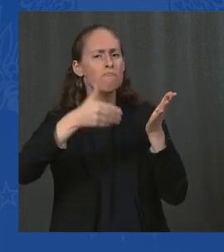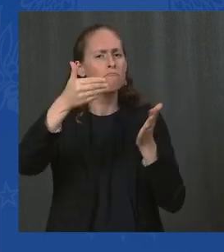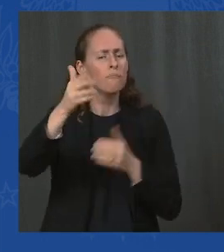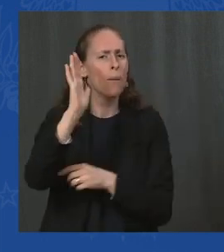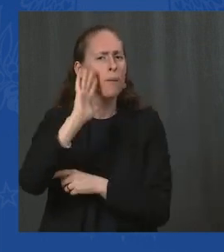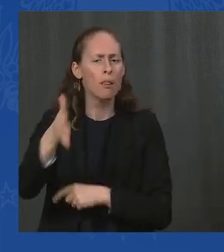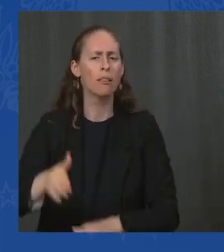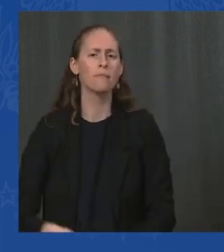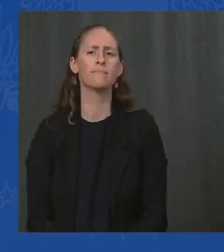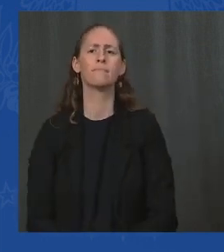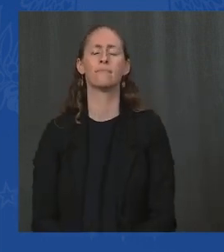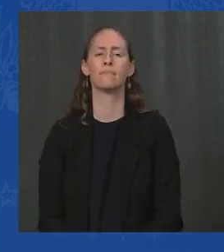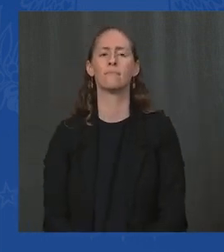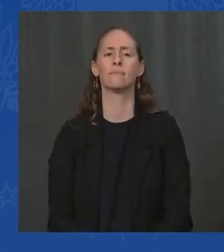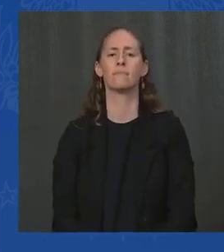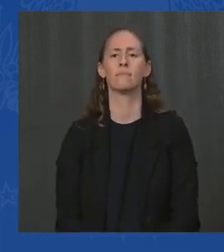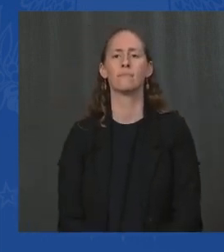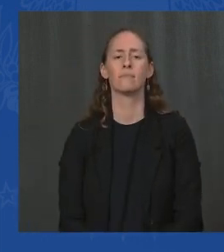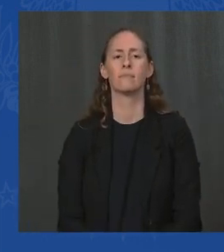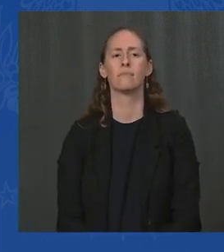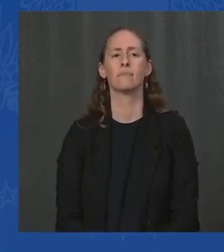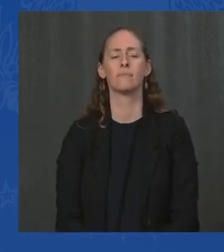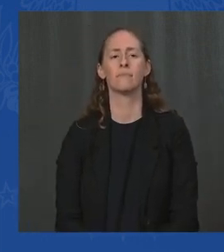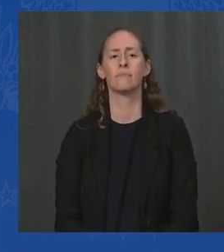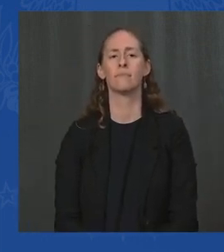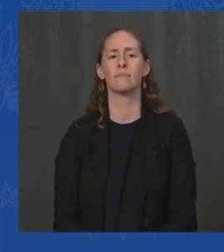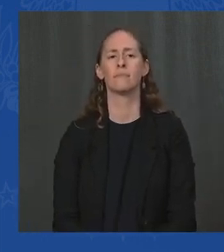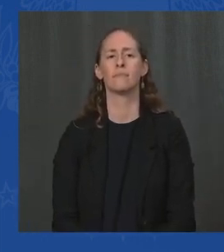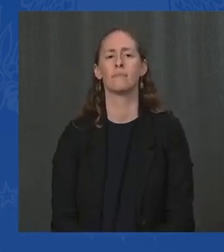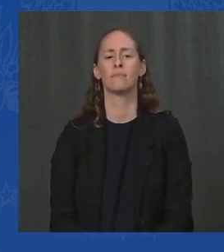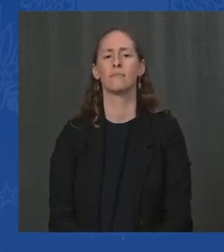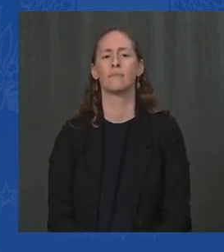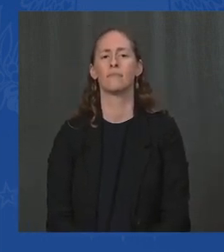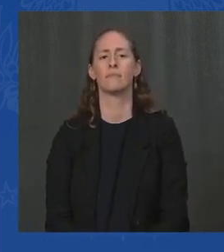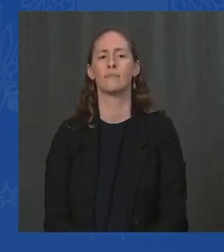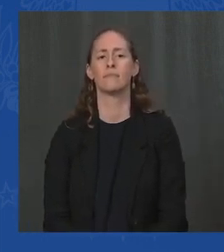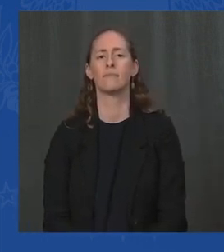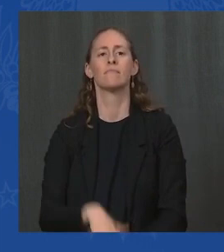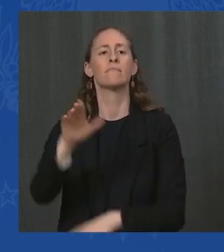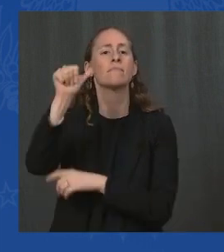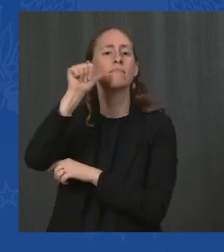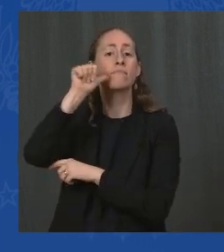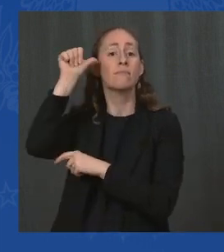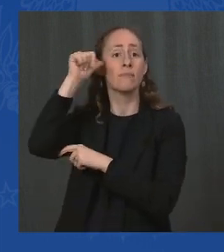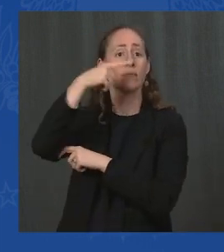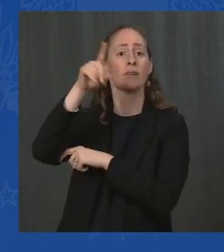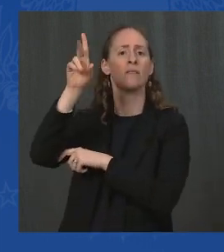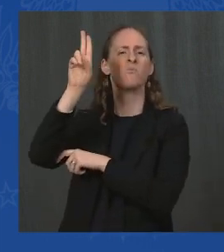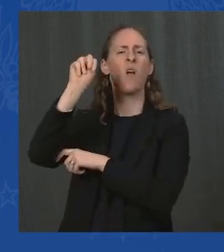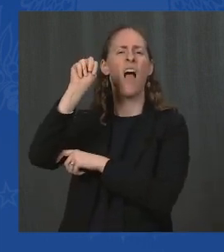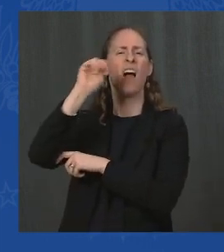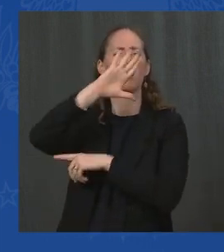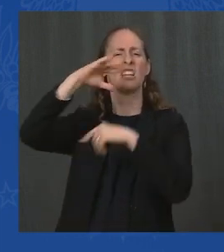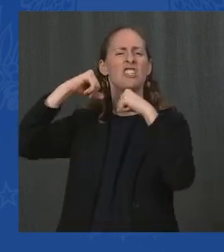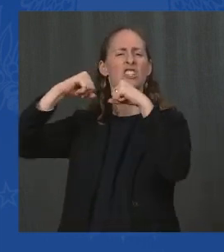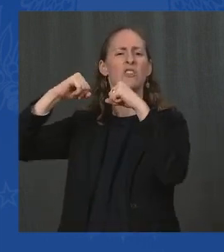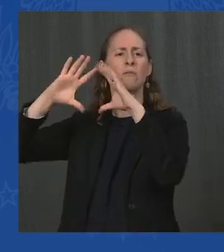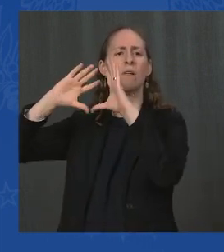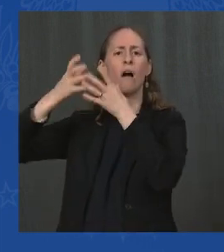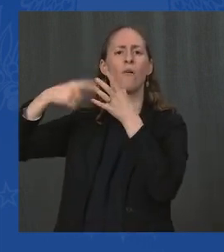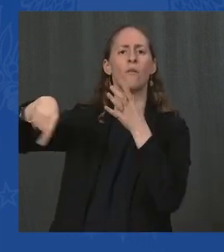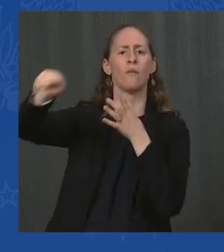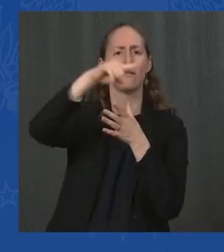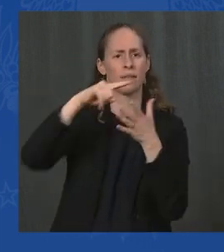yesterday, the United Nations Security Council passed a resolution that sent a clear message about what the international